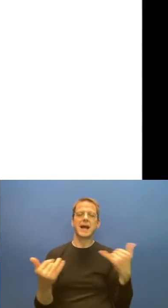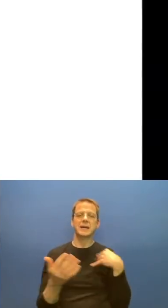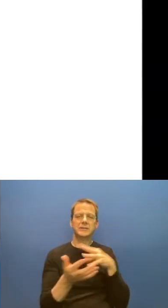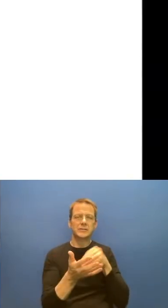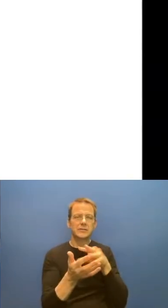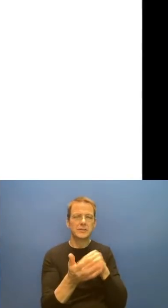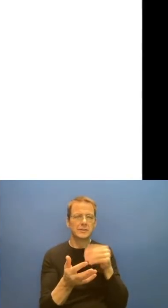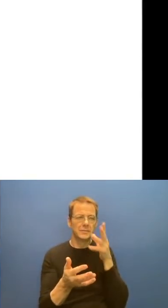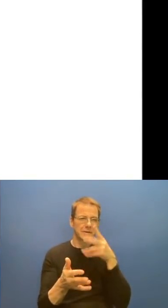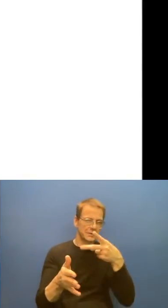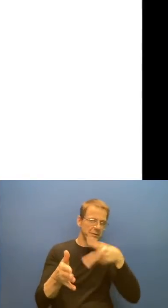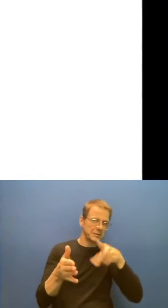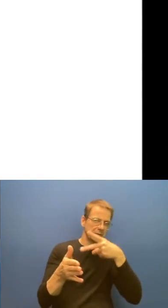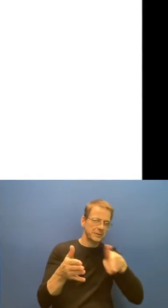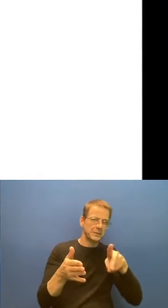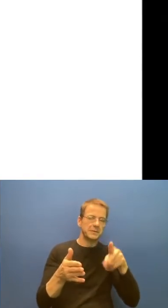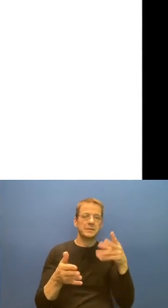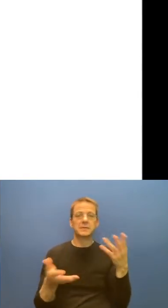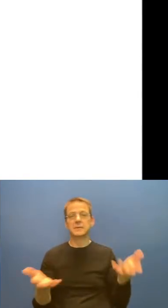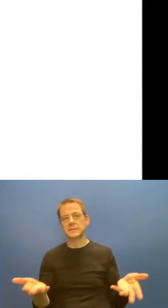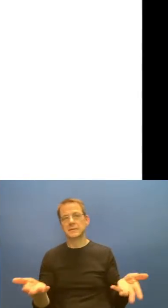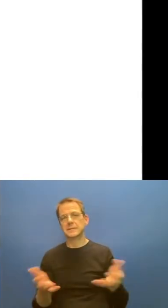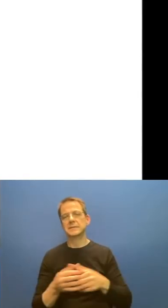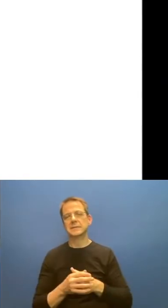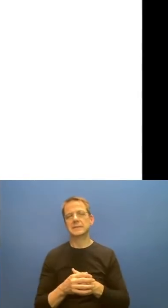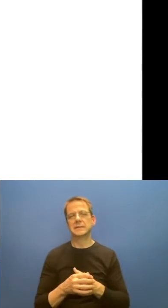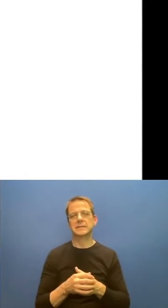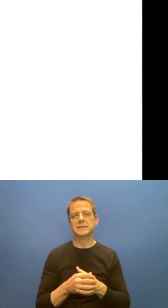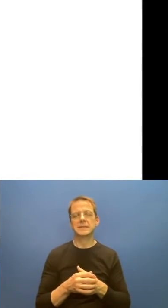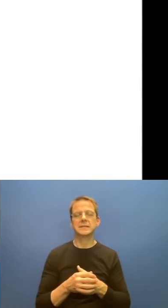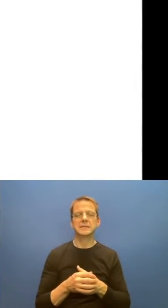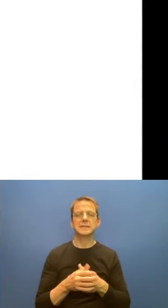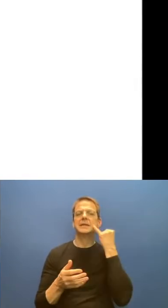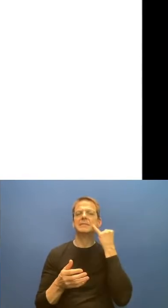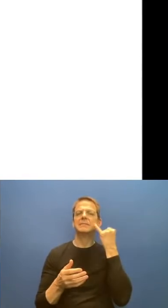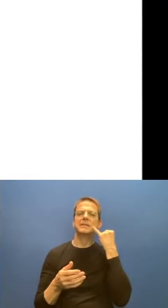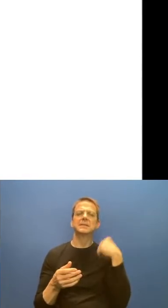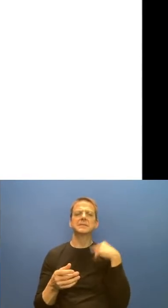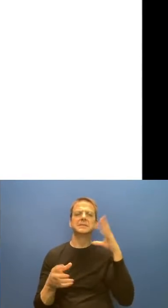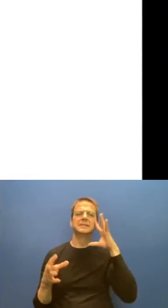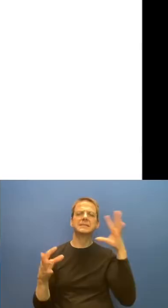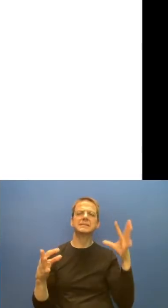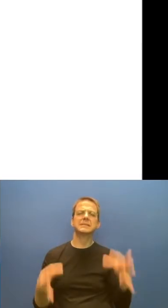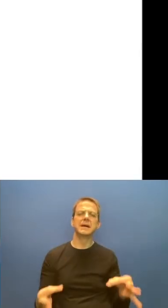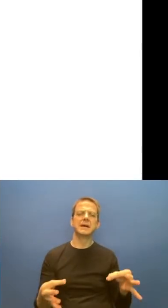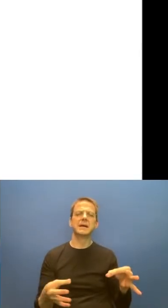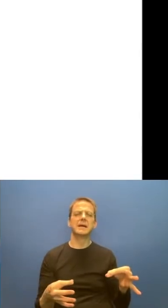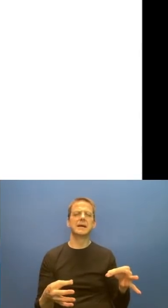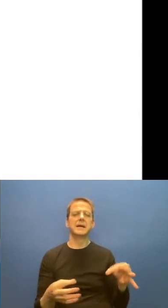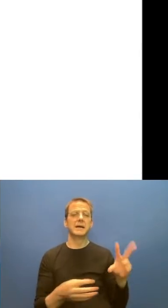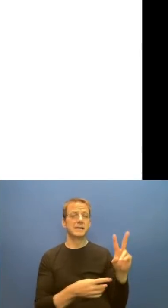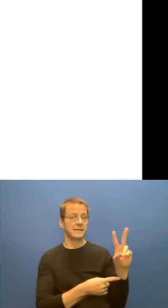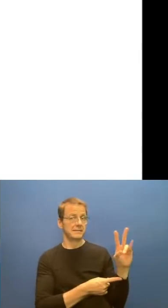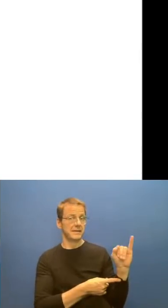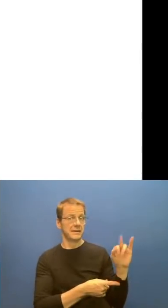a virus that's the same lethality as Delta,